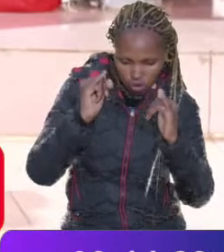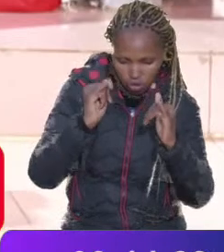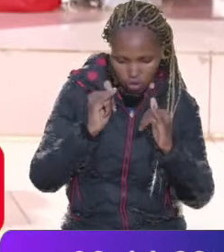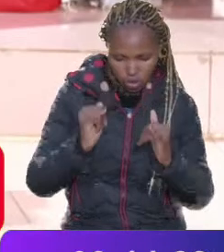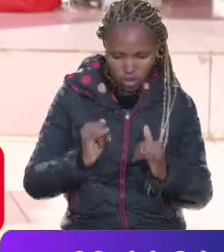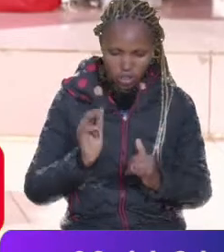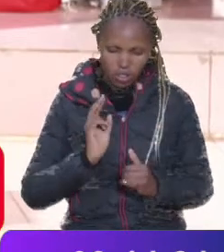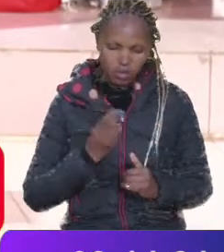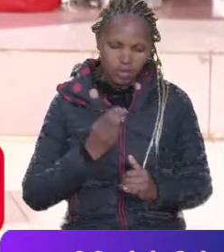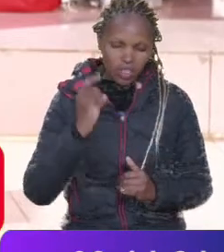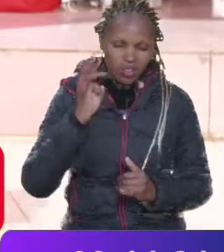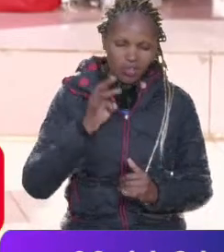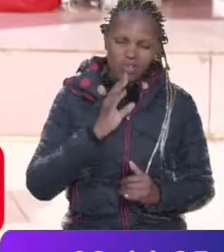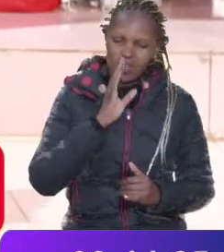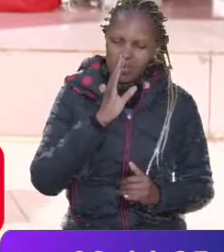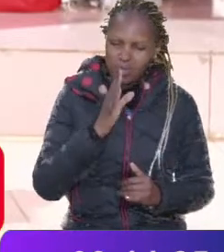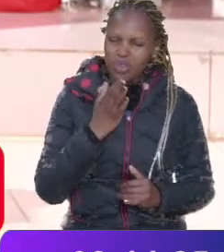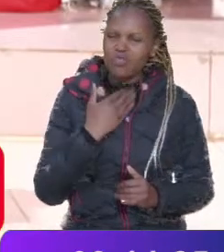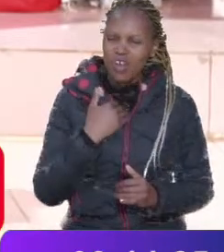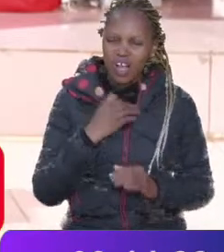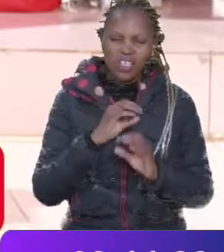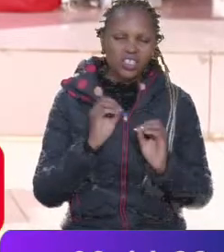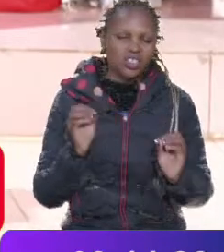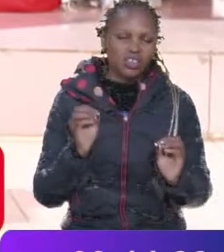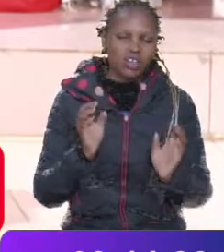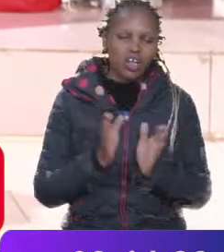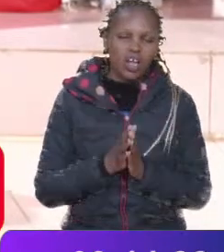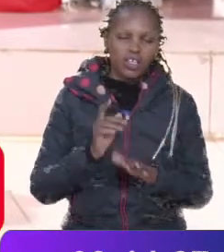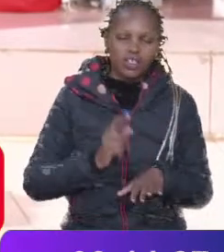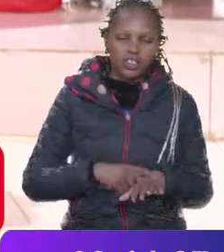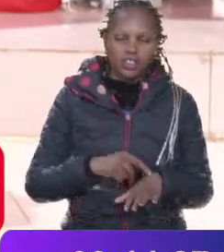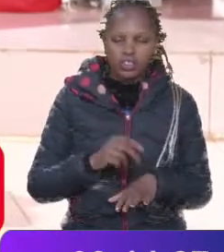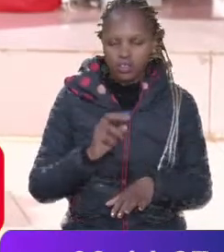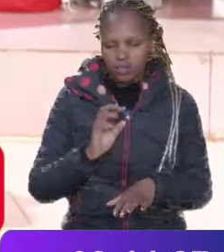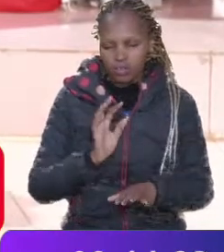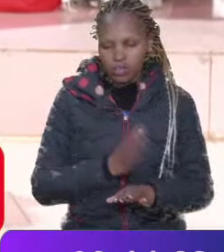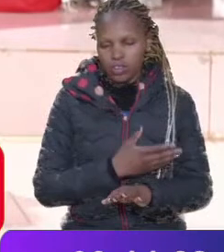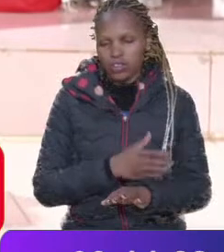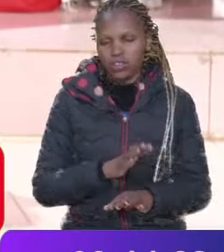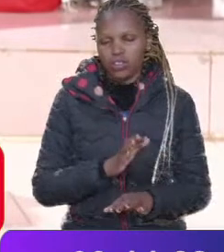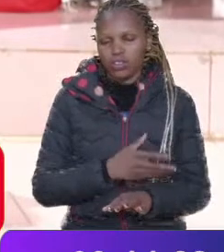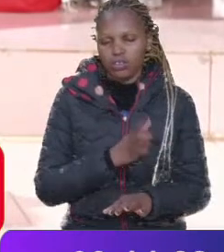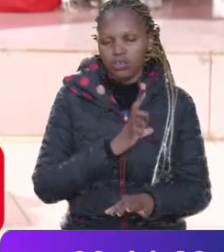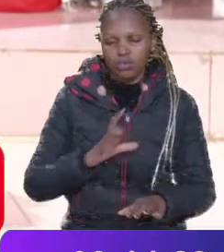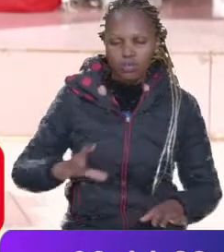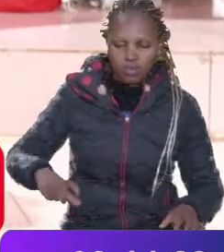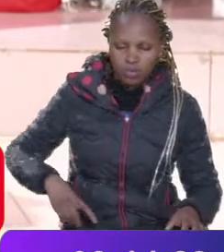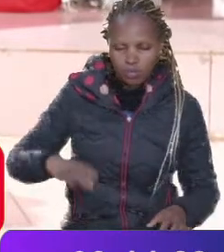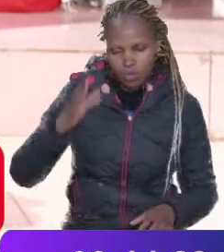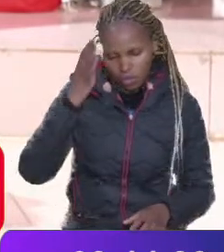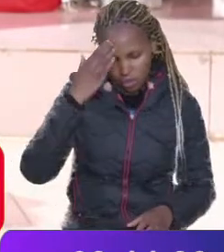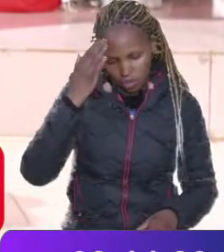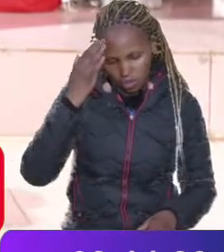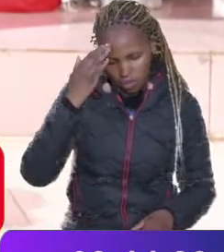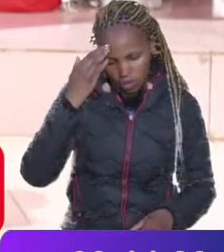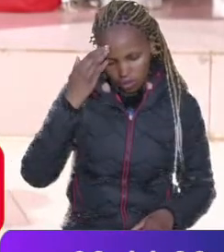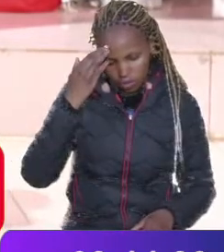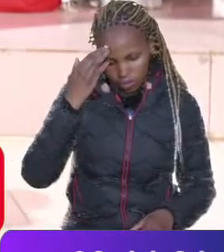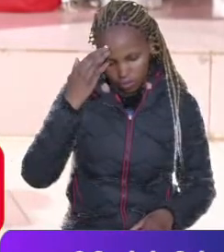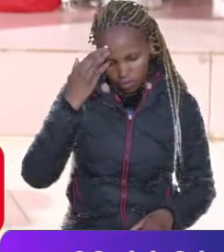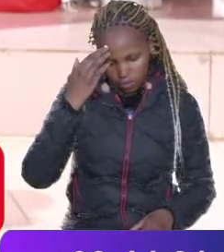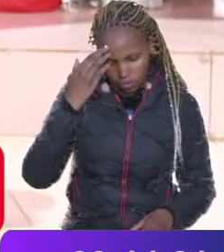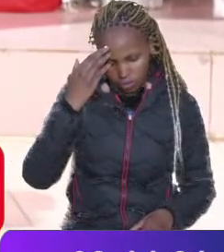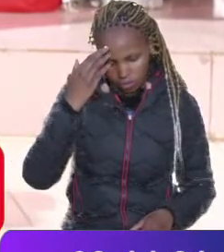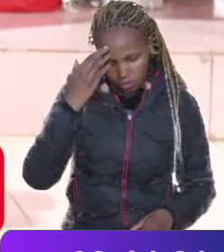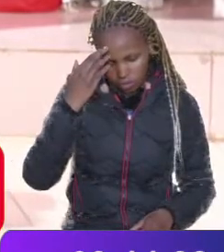shall not be in want. And as we sing the song, Bwana ni mchungaji wangu,